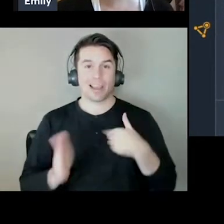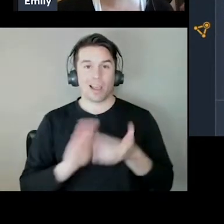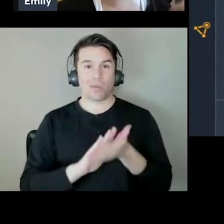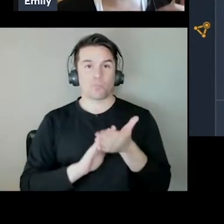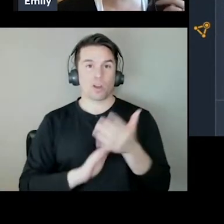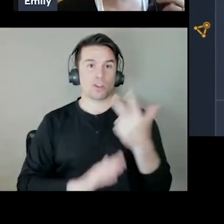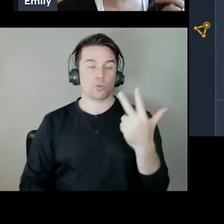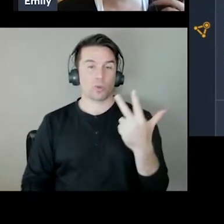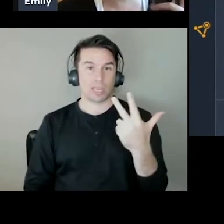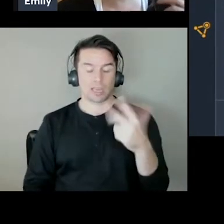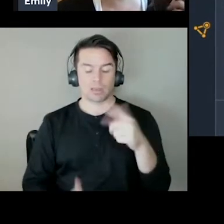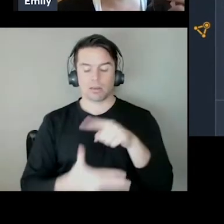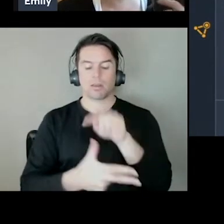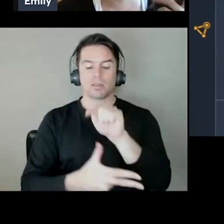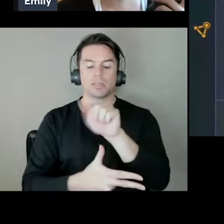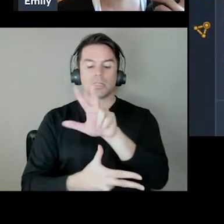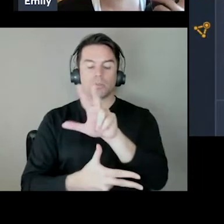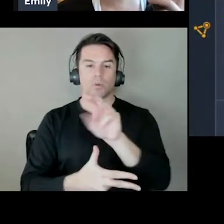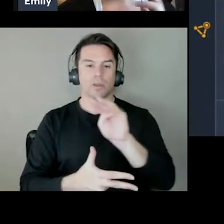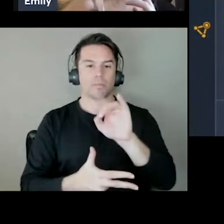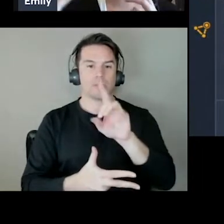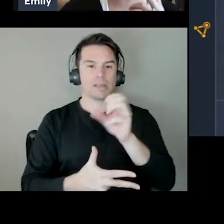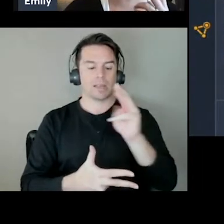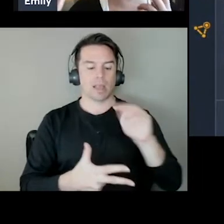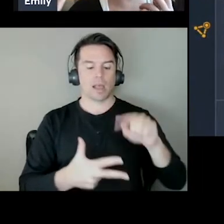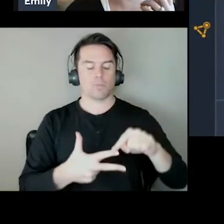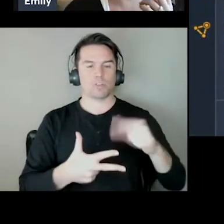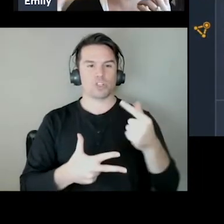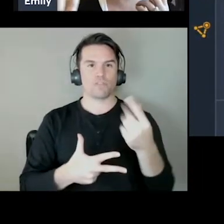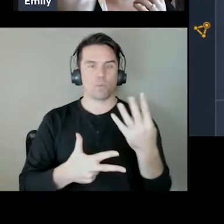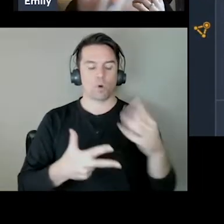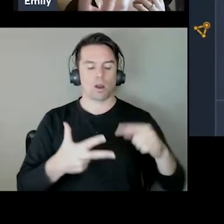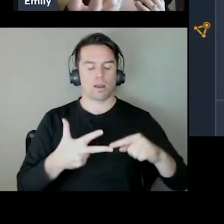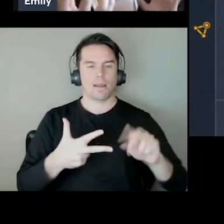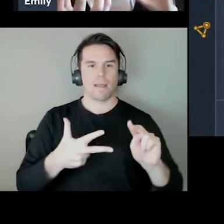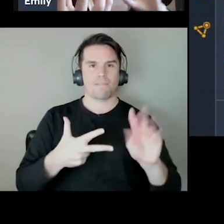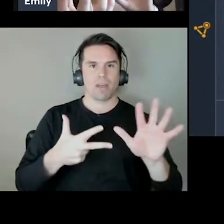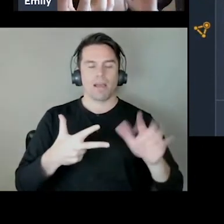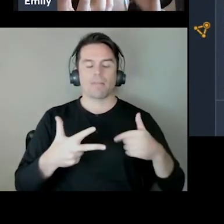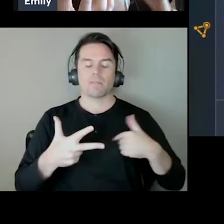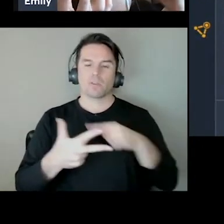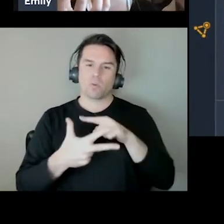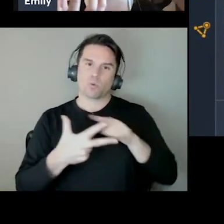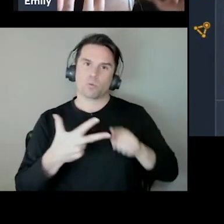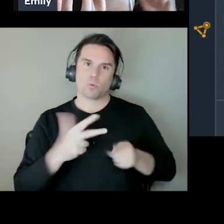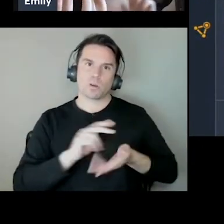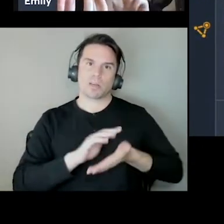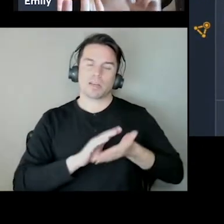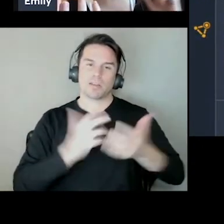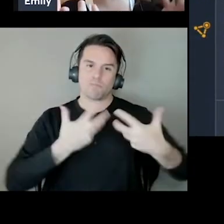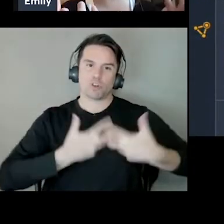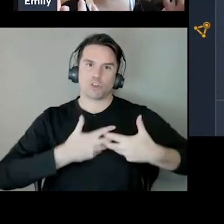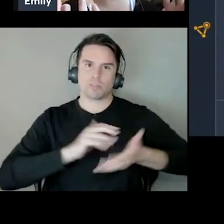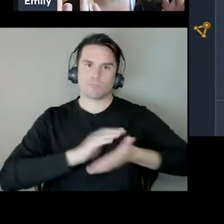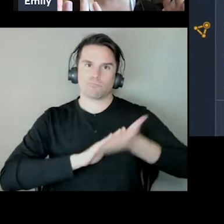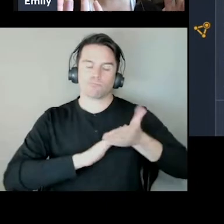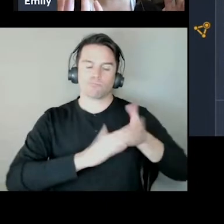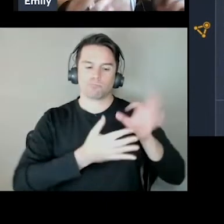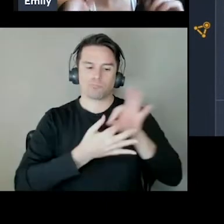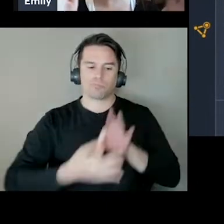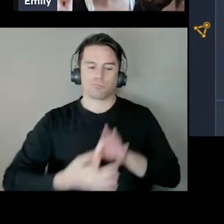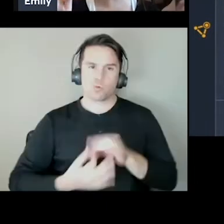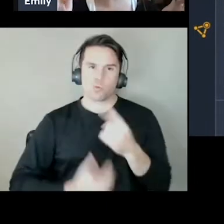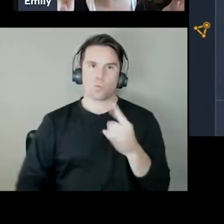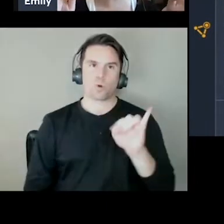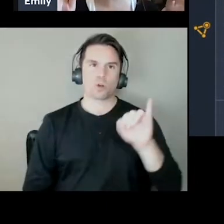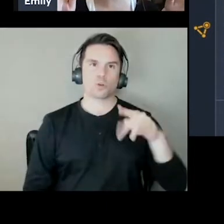Medium, G4DN, and an M5. So all 3 of those machines are connected to my single Jupyter server